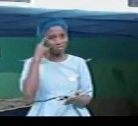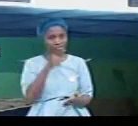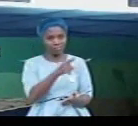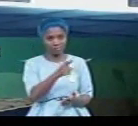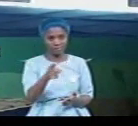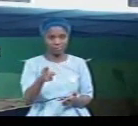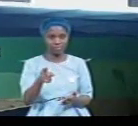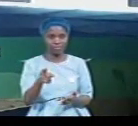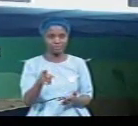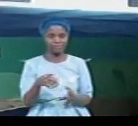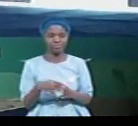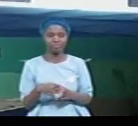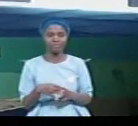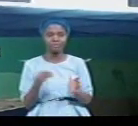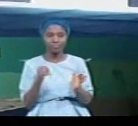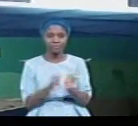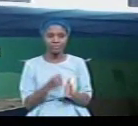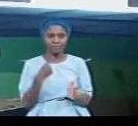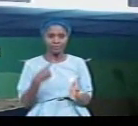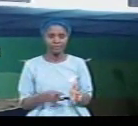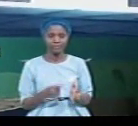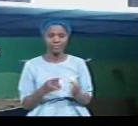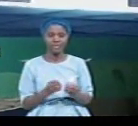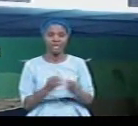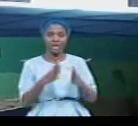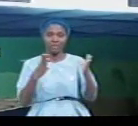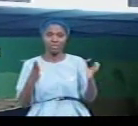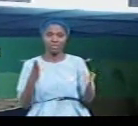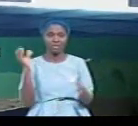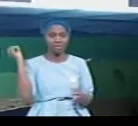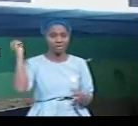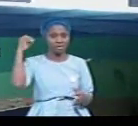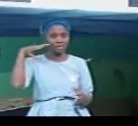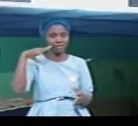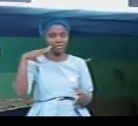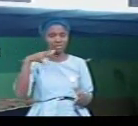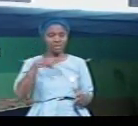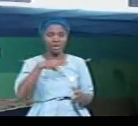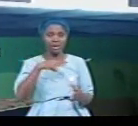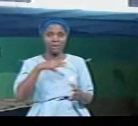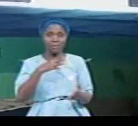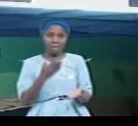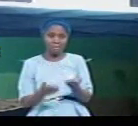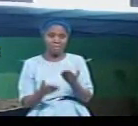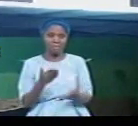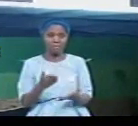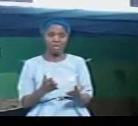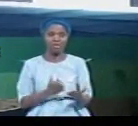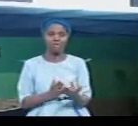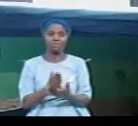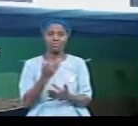the abundant grace might through thanksgiving of